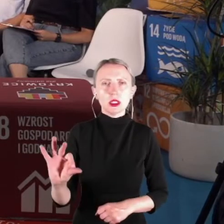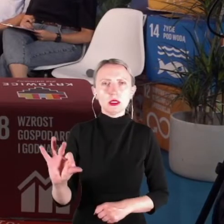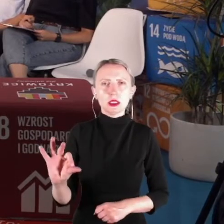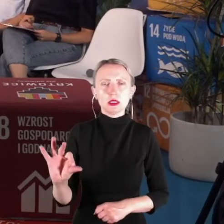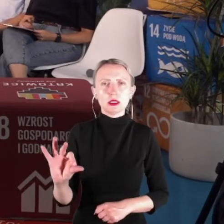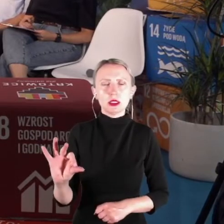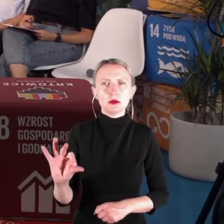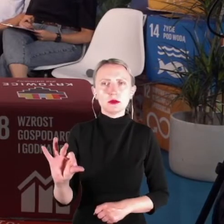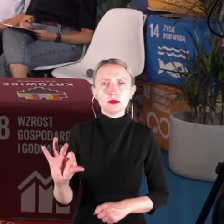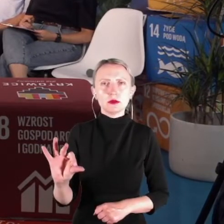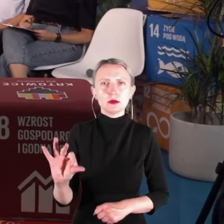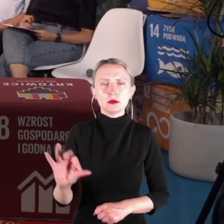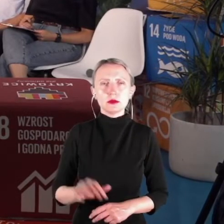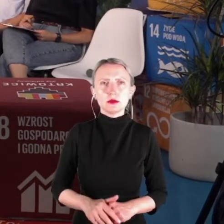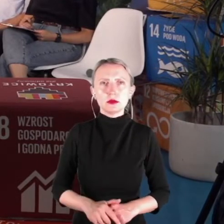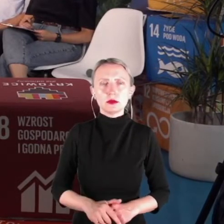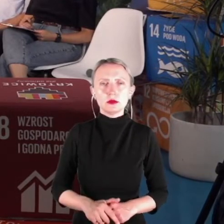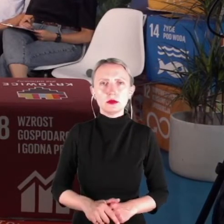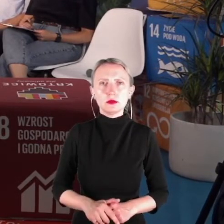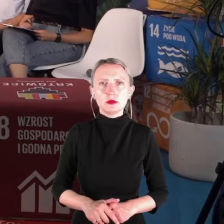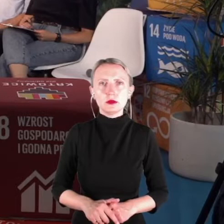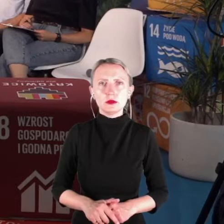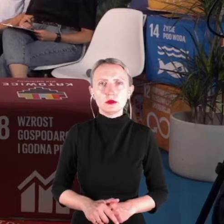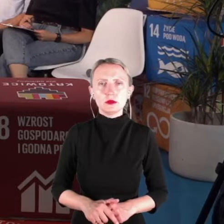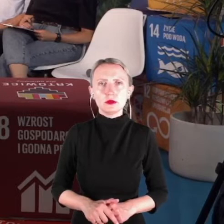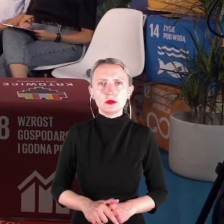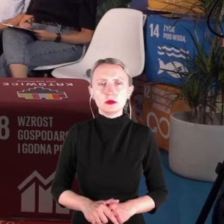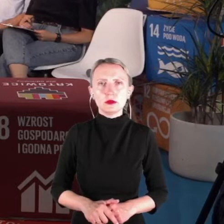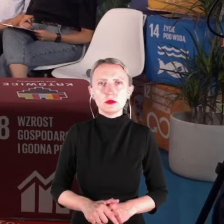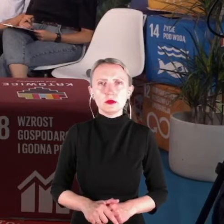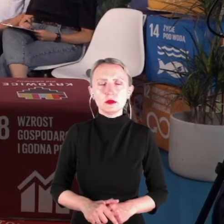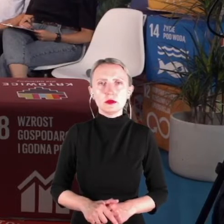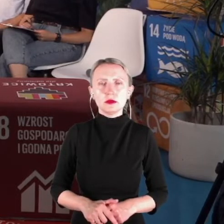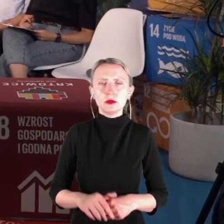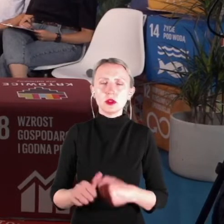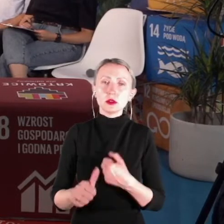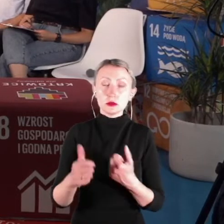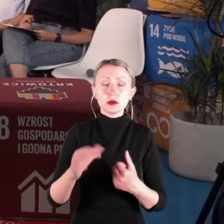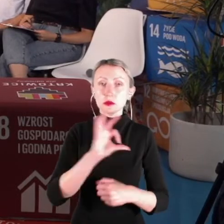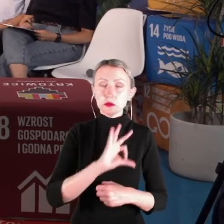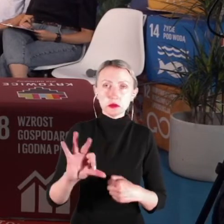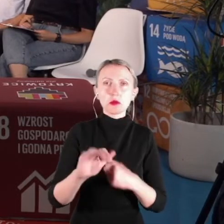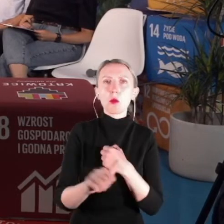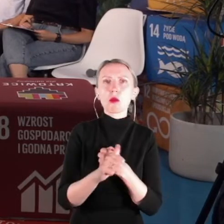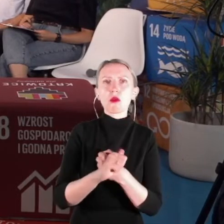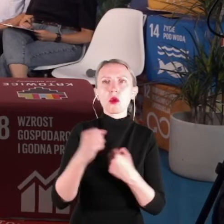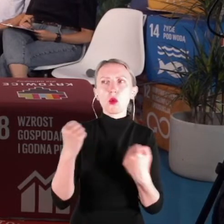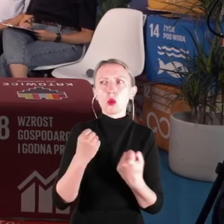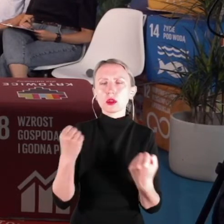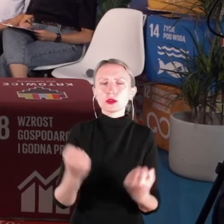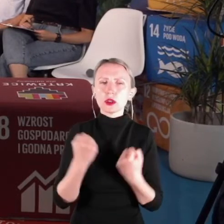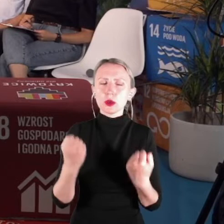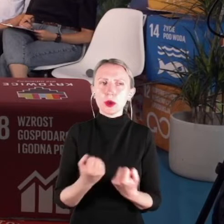scale and the sociality, by the scale of this enterprise. So it was basically producing electricity